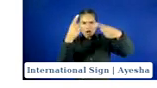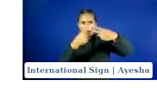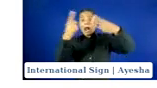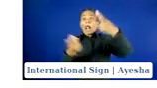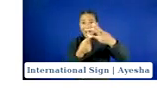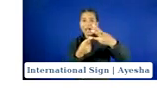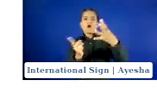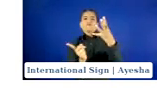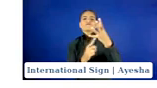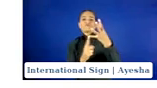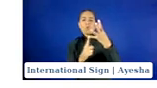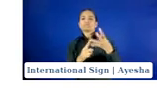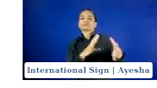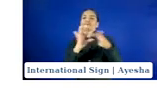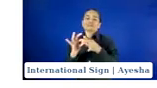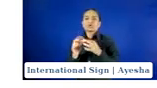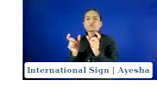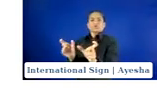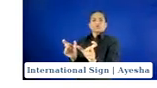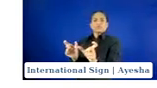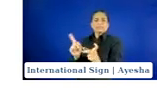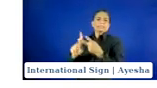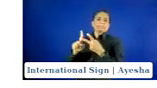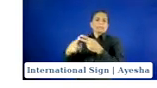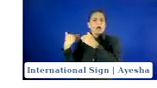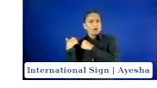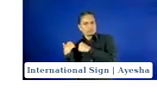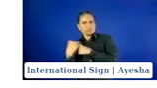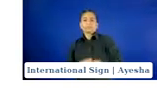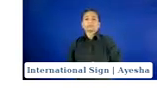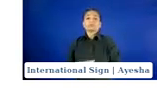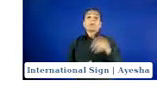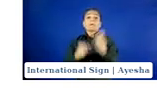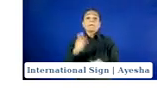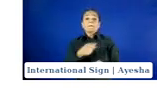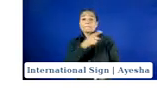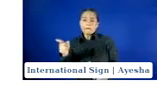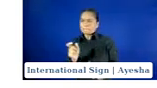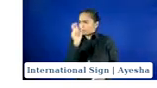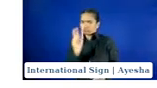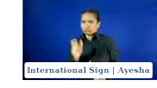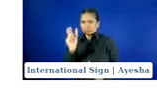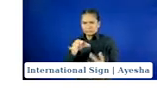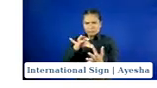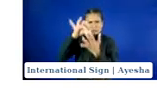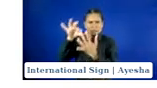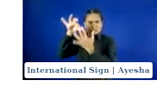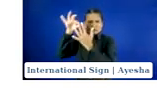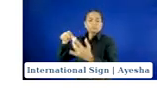entry. And also you are able to generate different types of reports: disability type, date of birth, the locations,